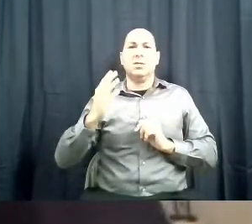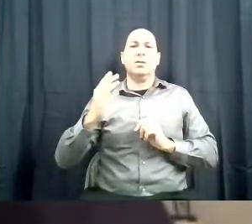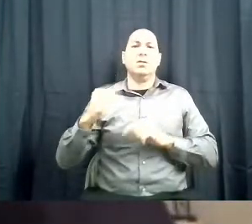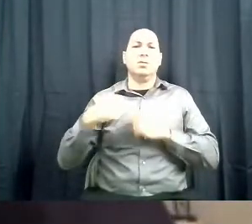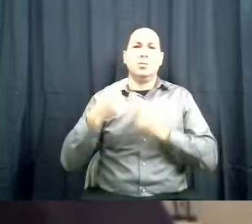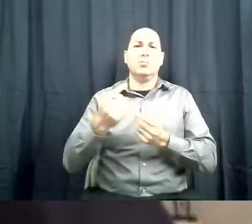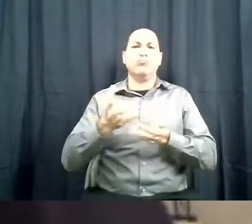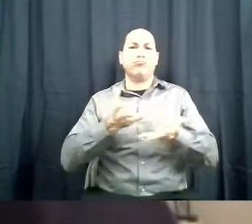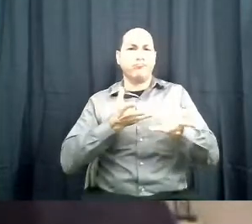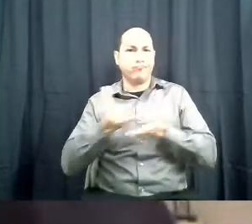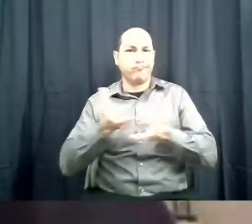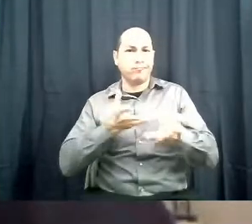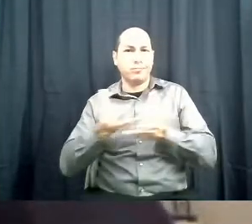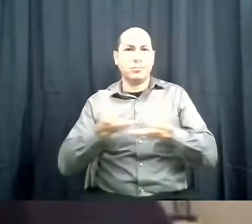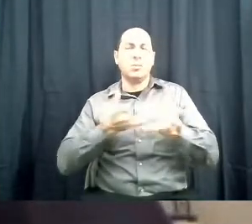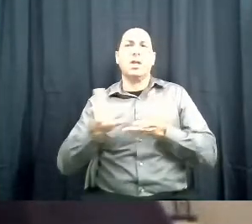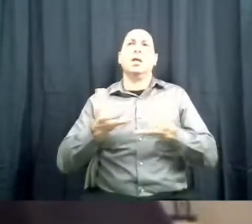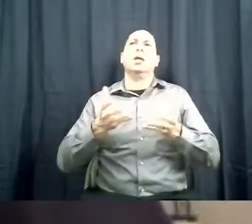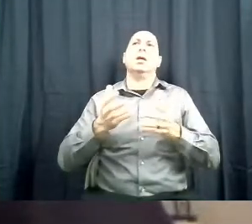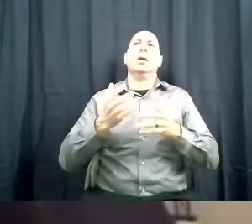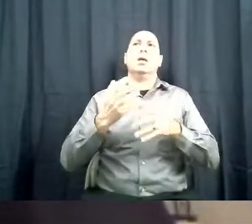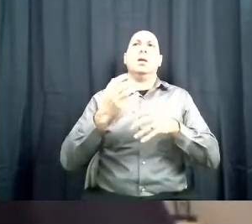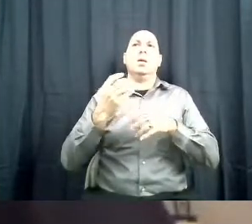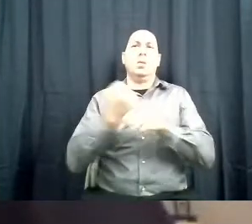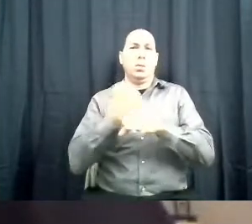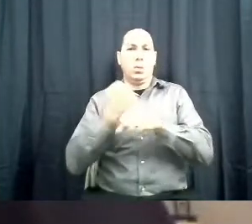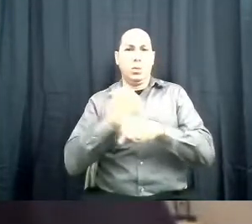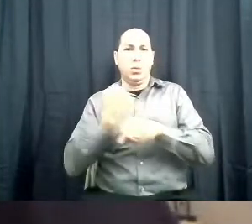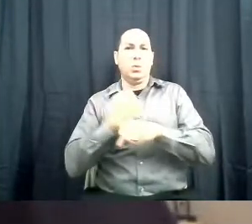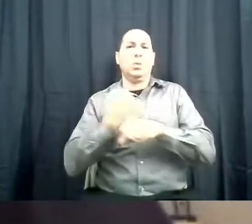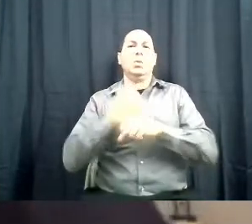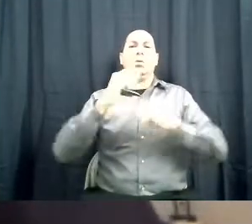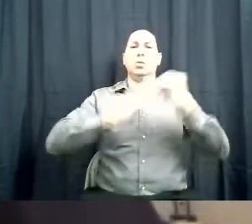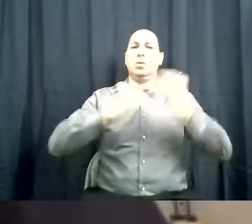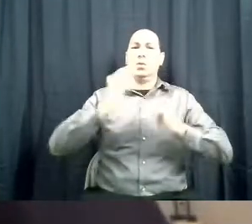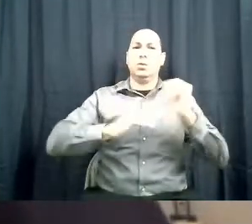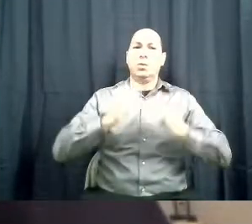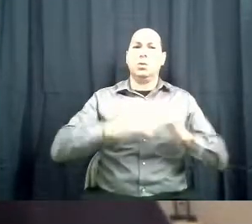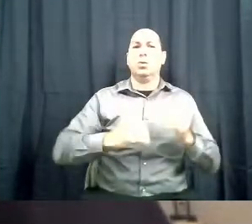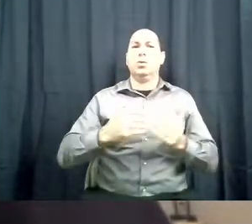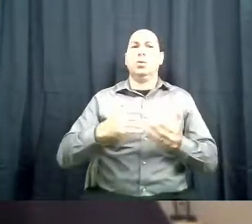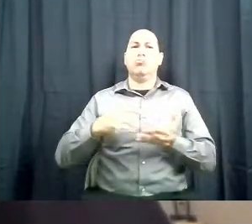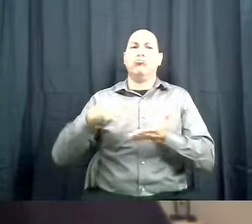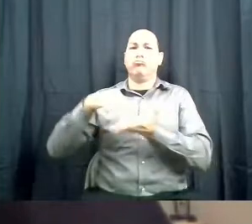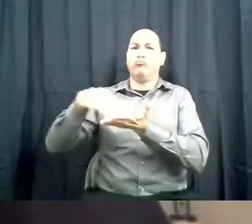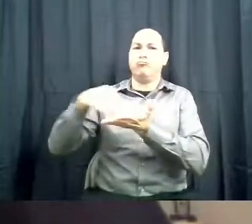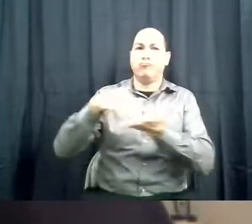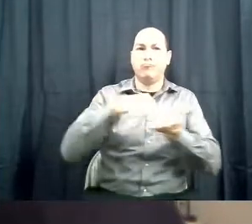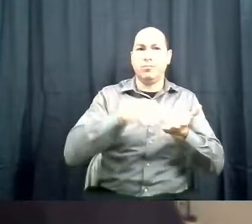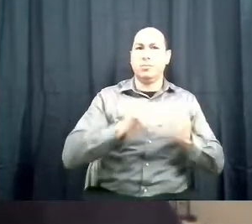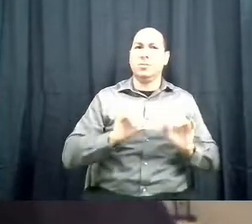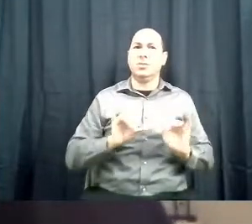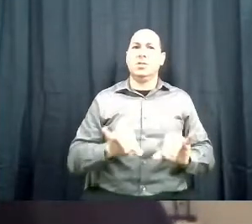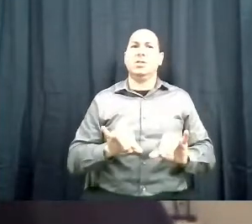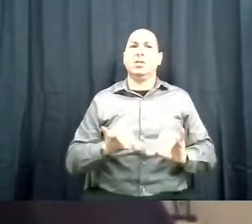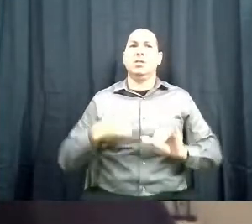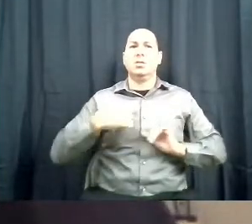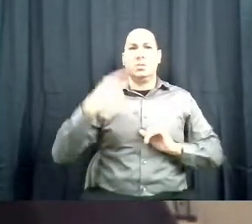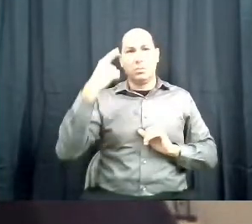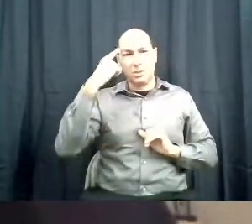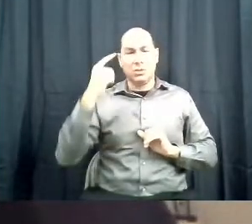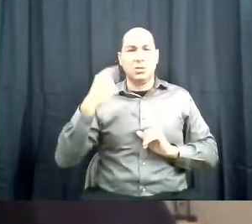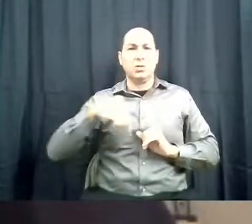to structural reform, what's available to pay debt service. But in fact, I think that what we can all agree